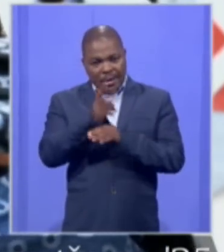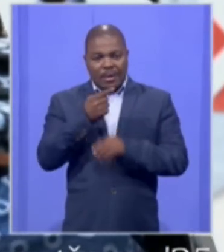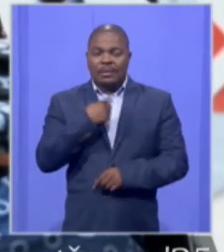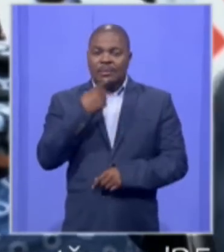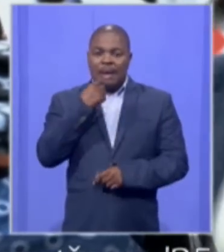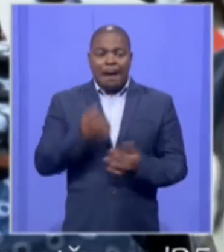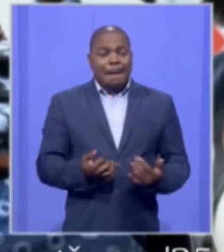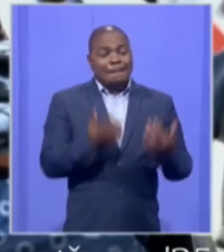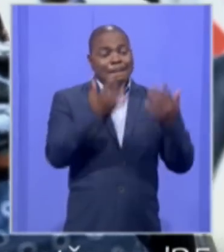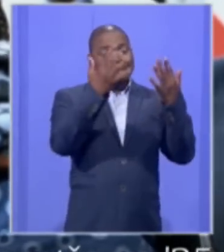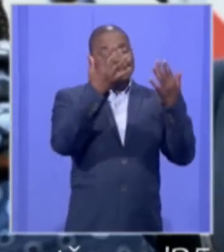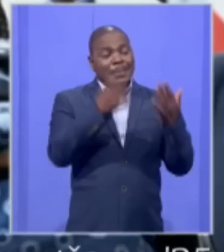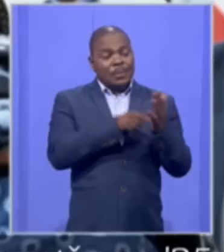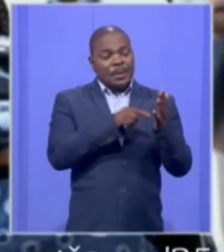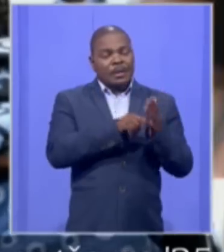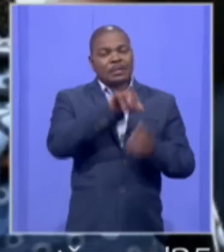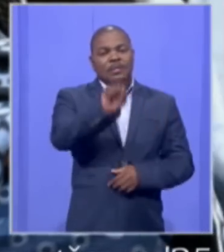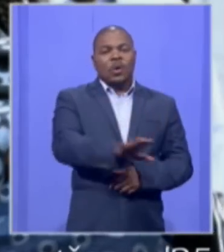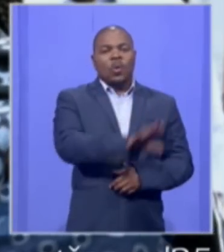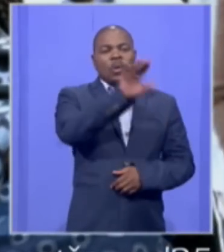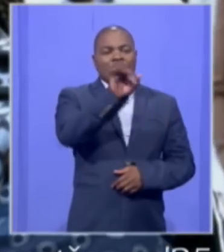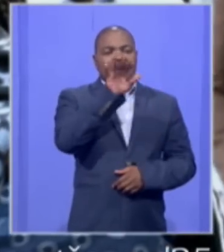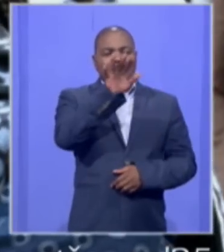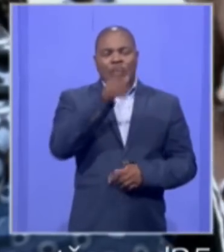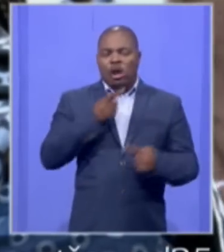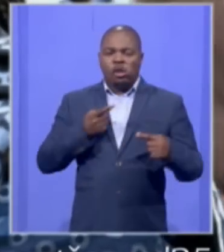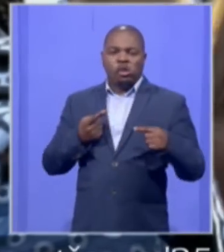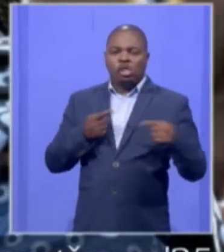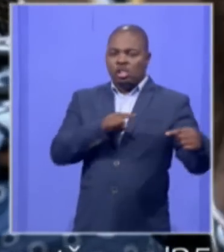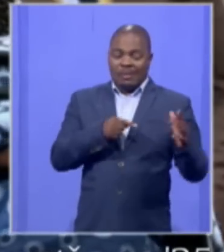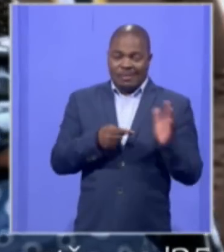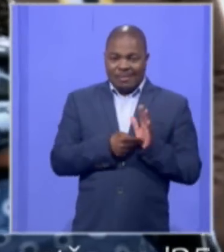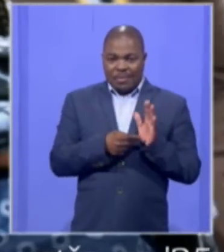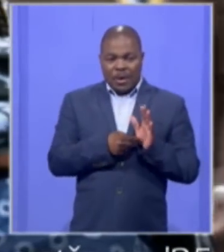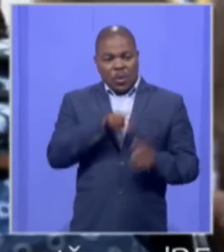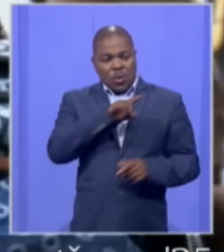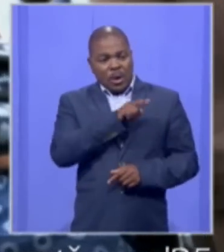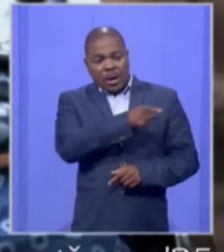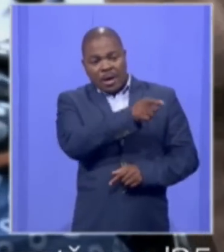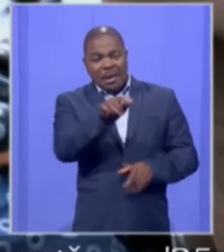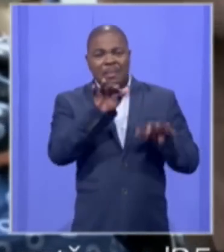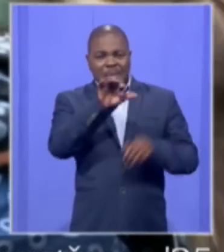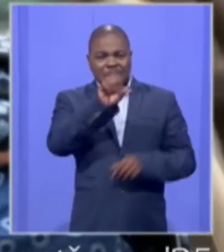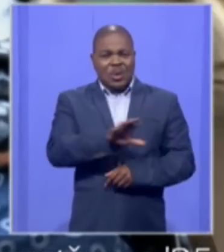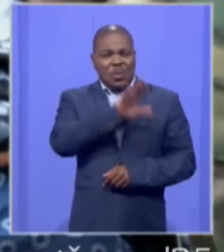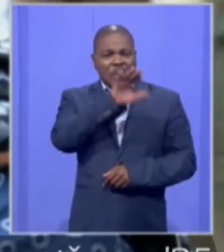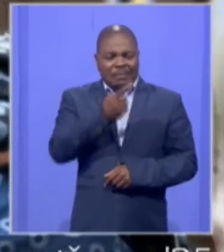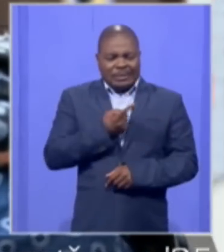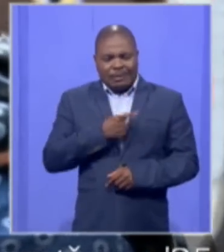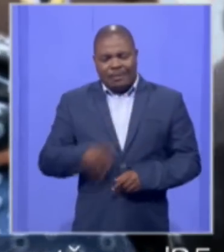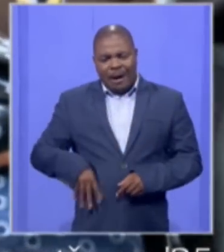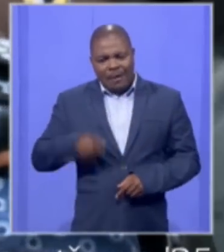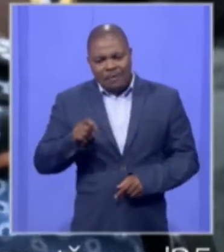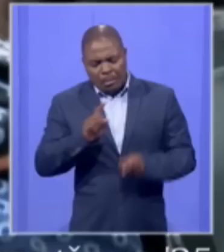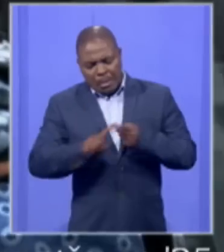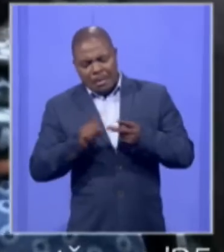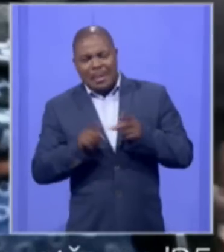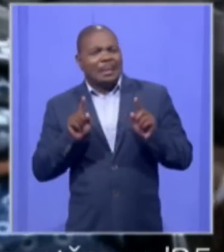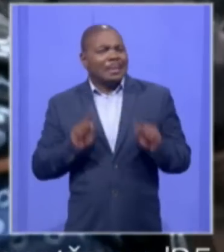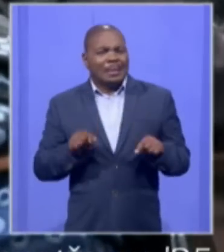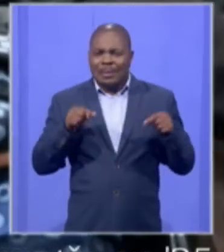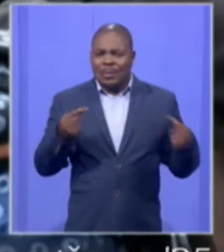is a budget against the people of this country, against the people of this country who are unable to put food on the table for themselves and their families, who cannot afford